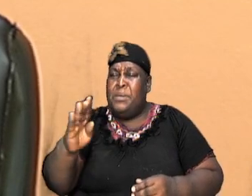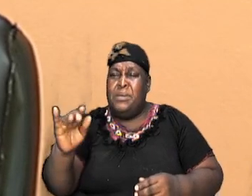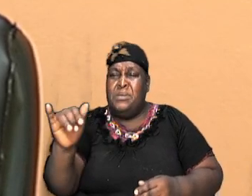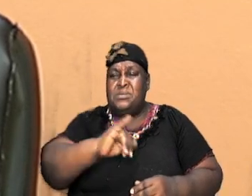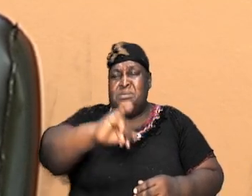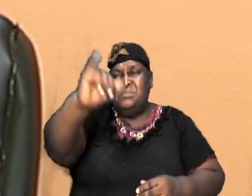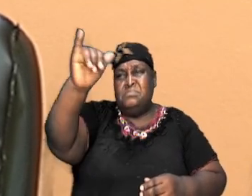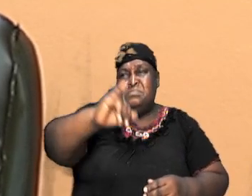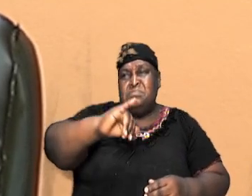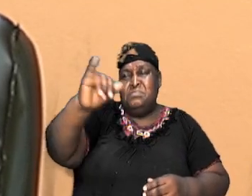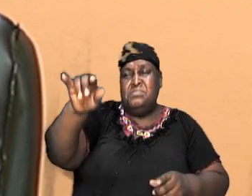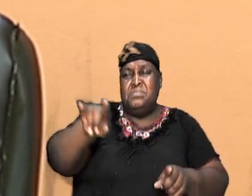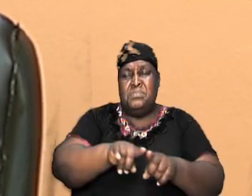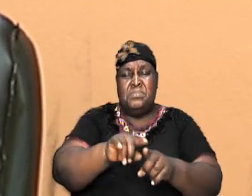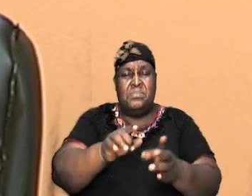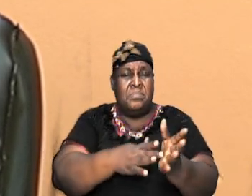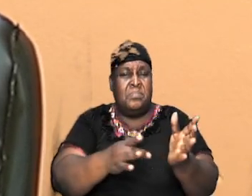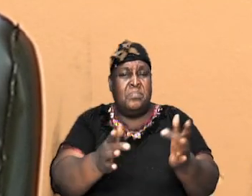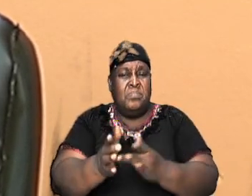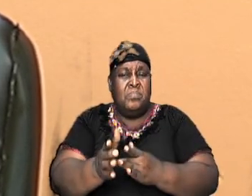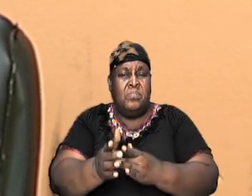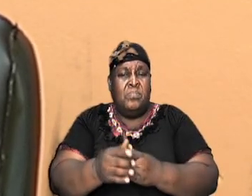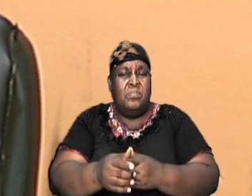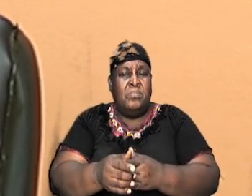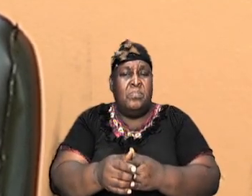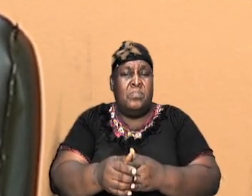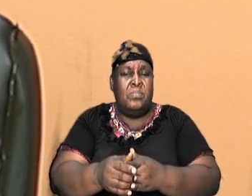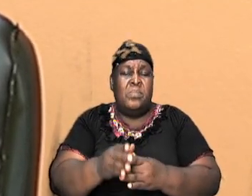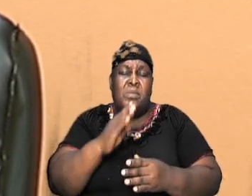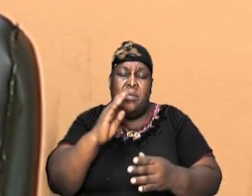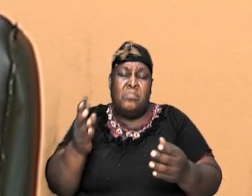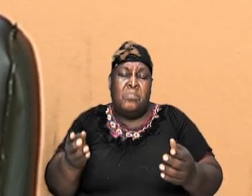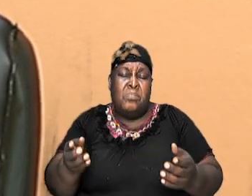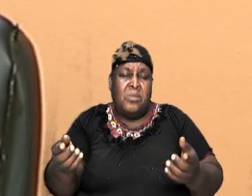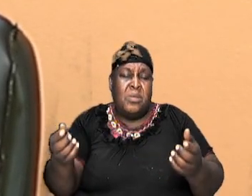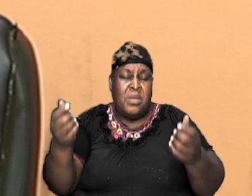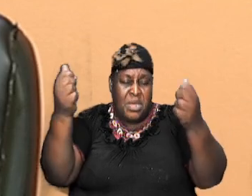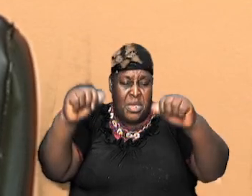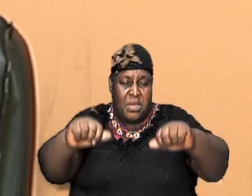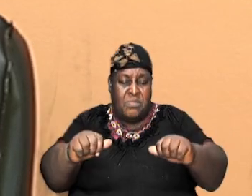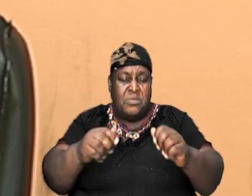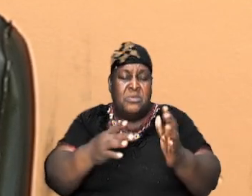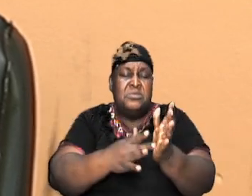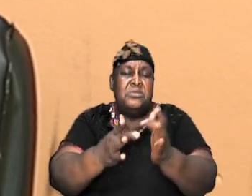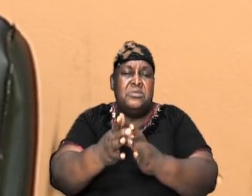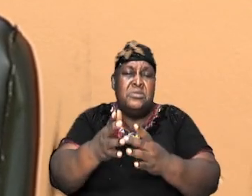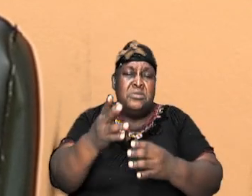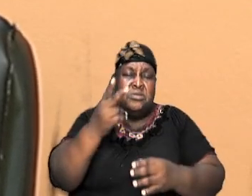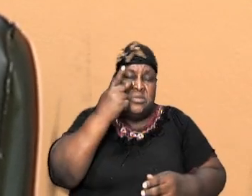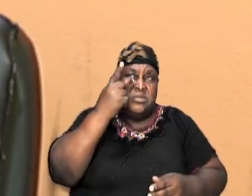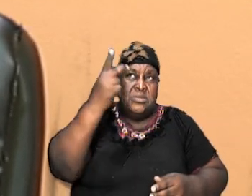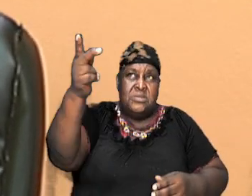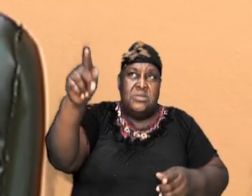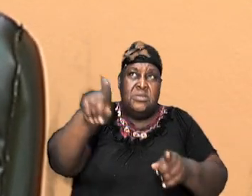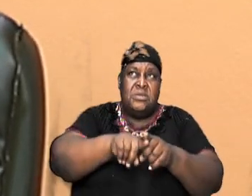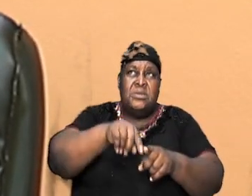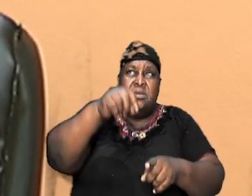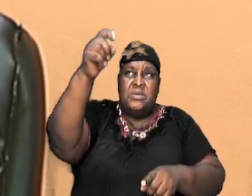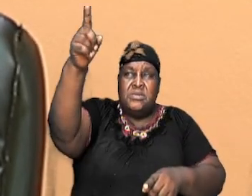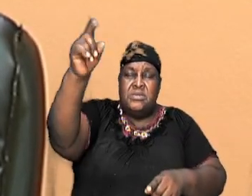Christ is because we are going to be able to see him as he is. And